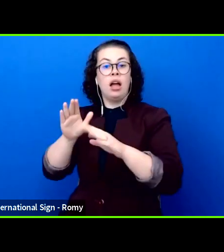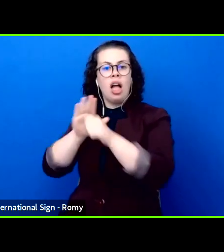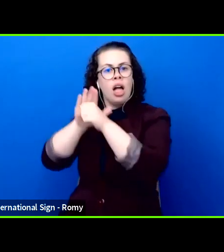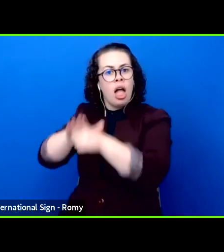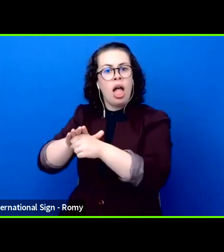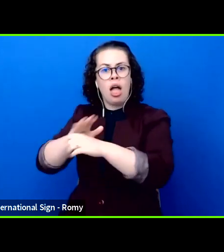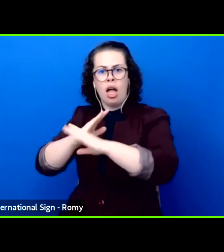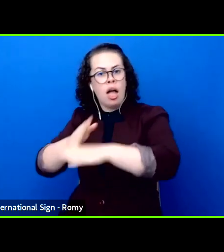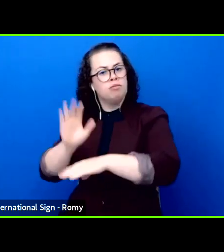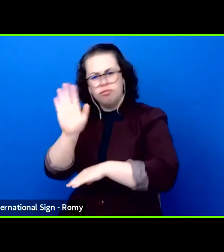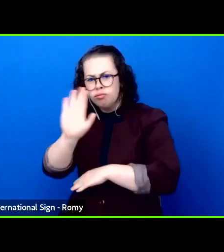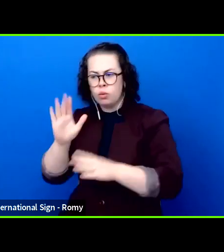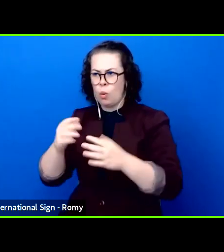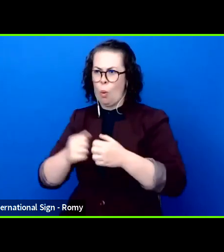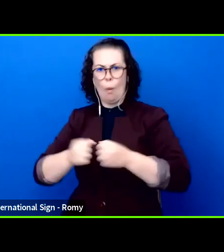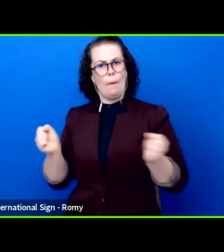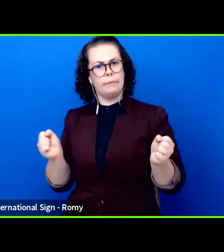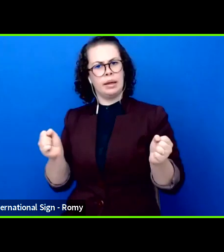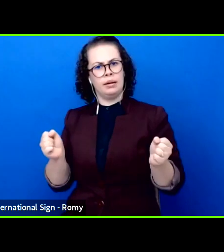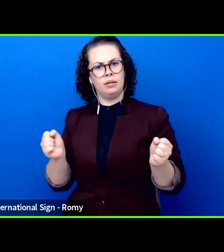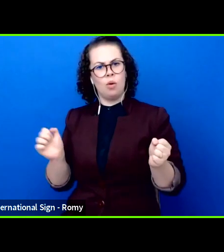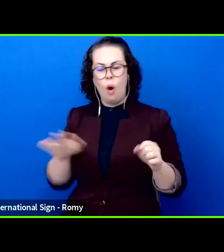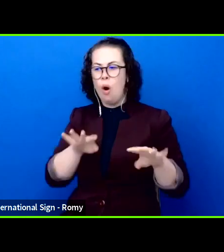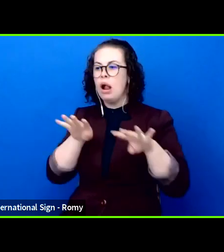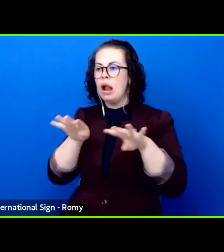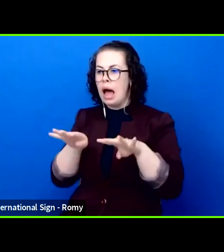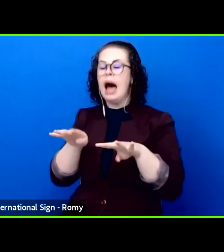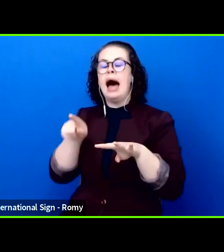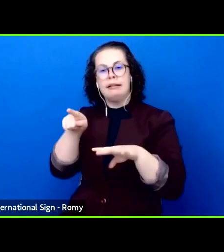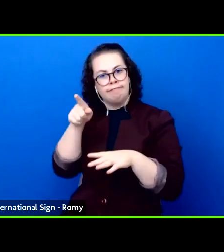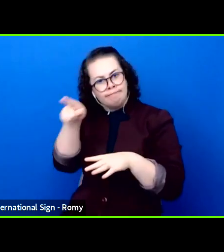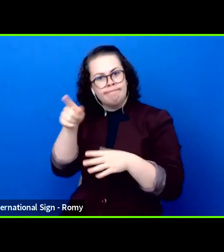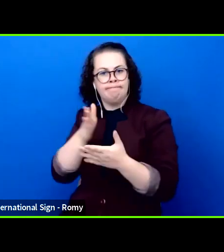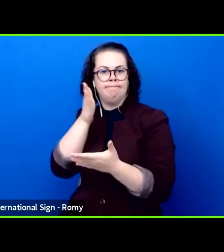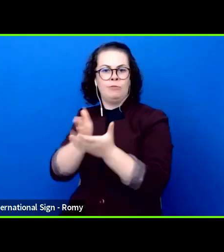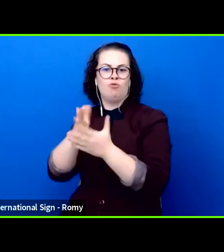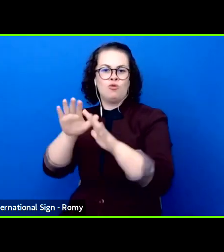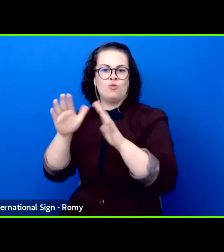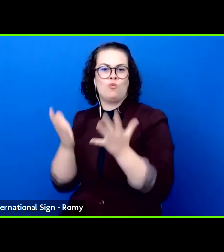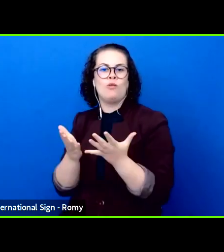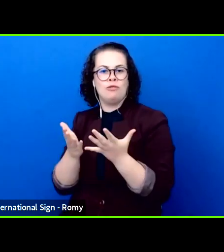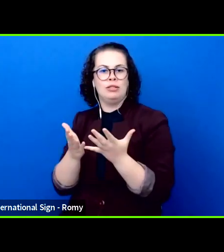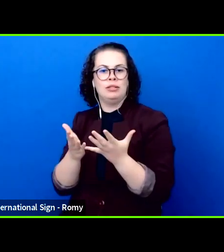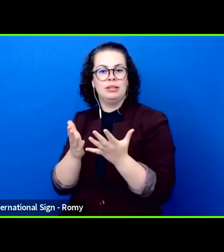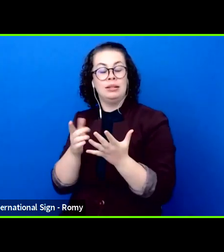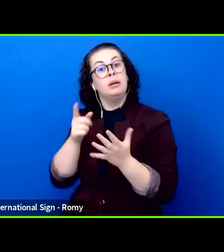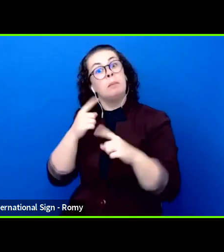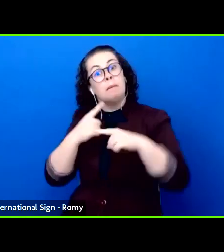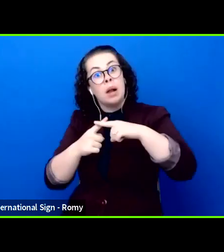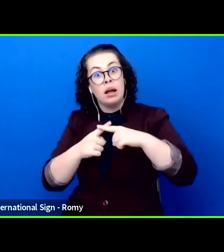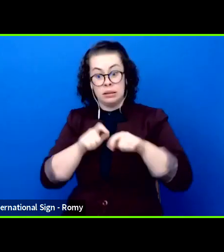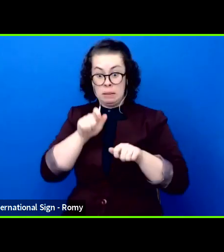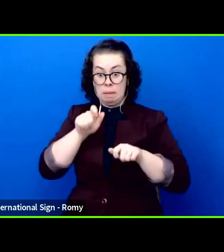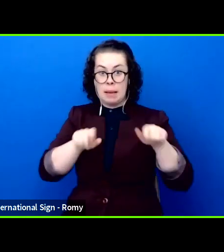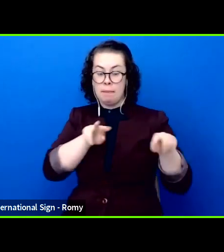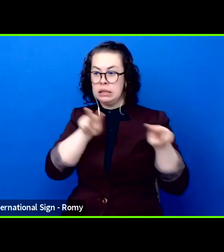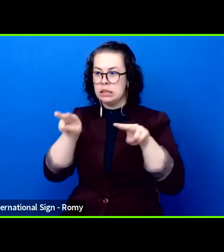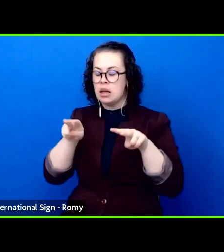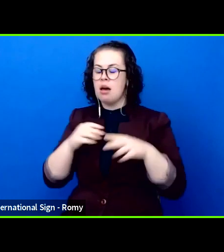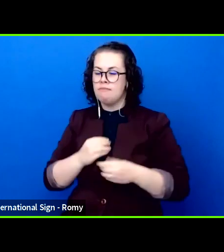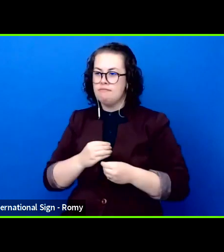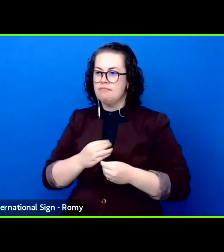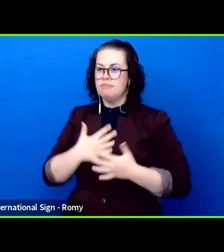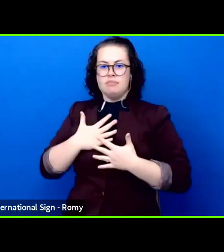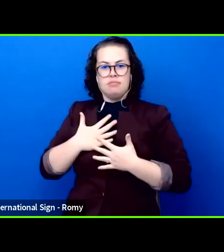life. Above all, however, it strengthens our hope that we can influence and change the conditions of our